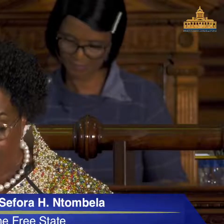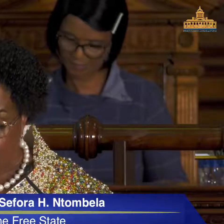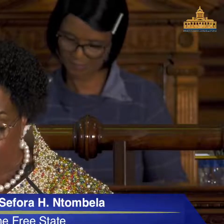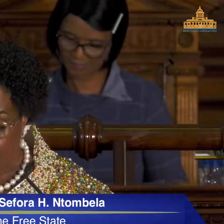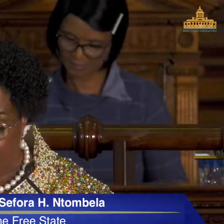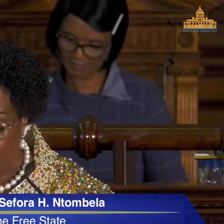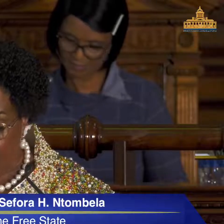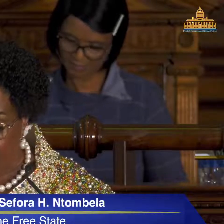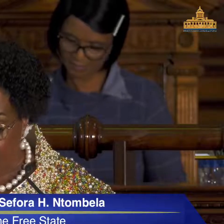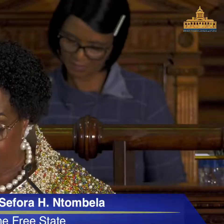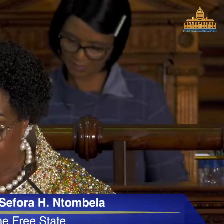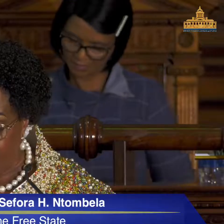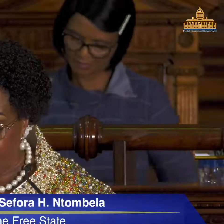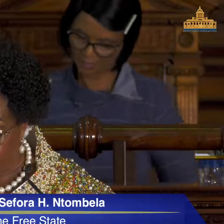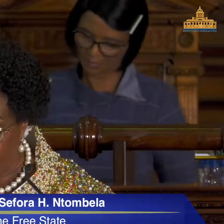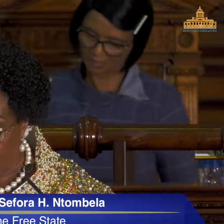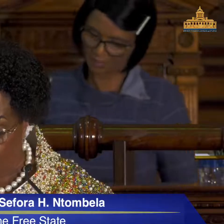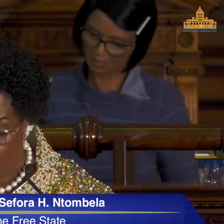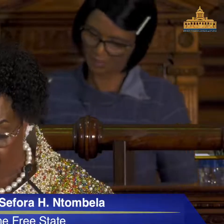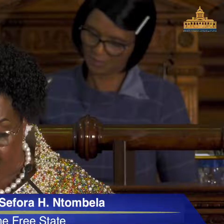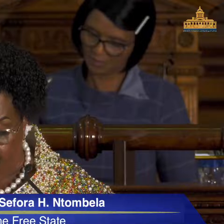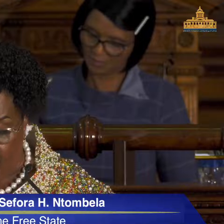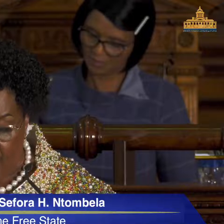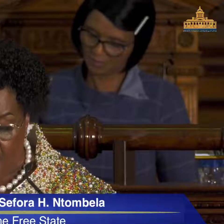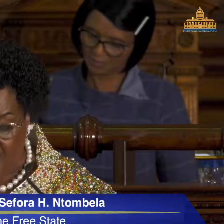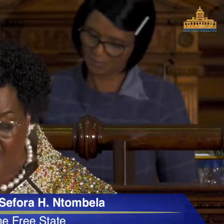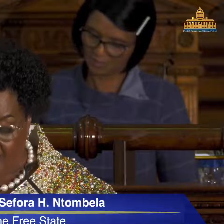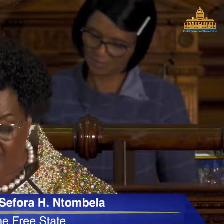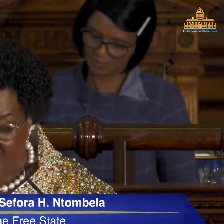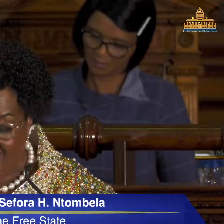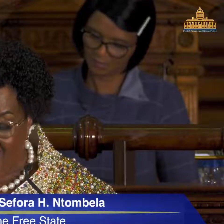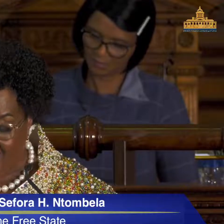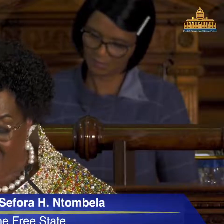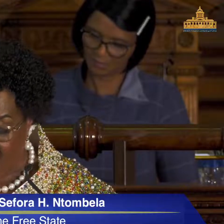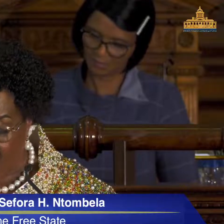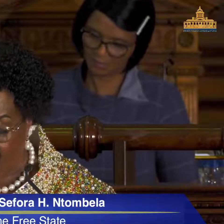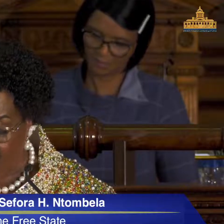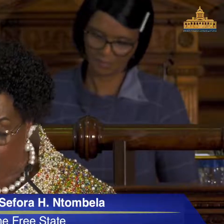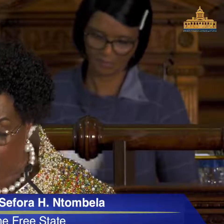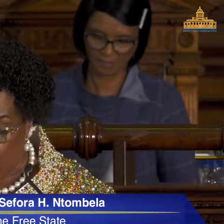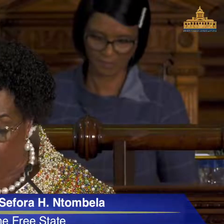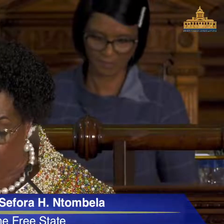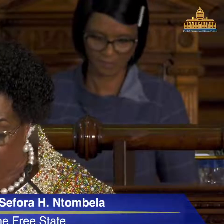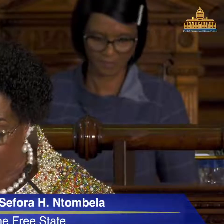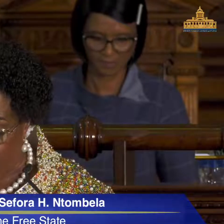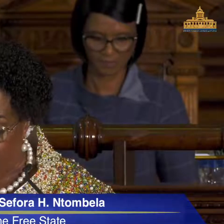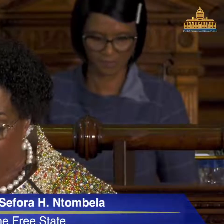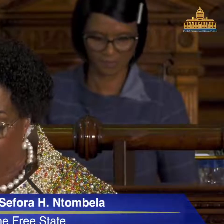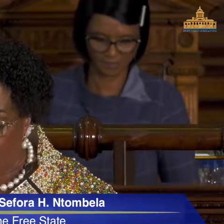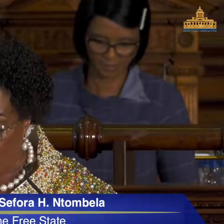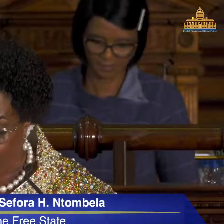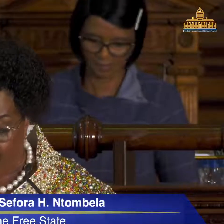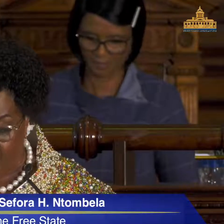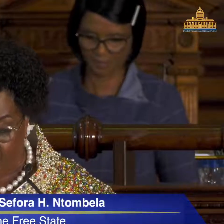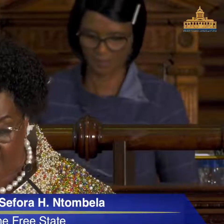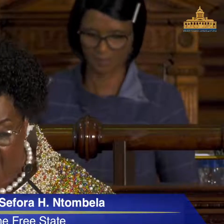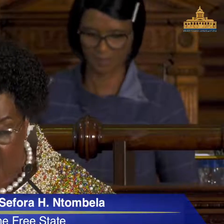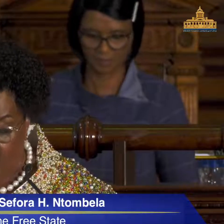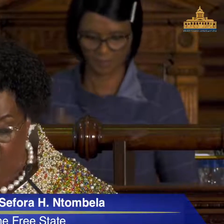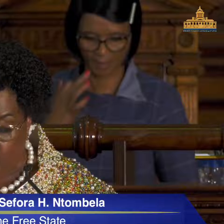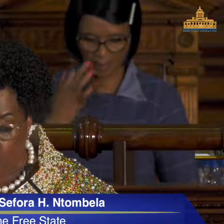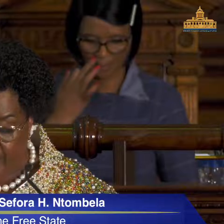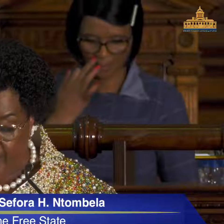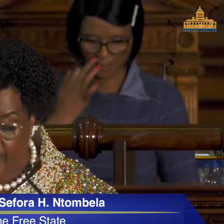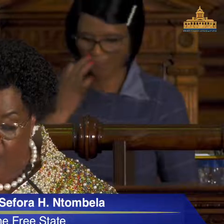with less to meet the increasing needs of our people. But even under this difficult economic condition, a lot has been